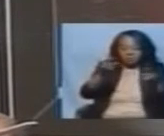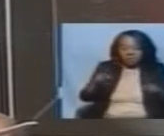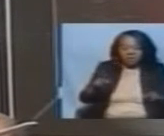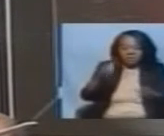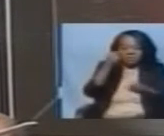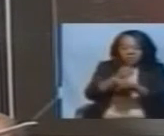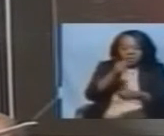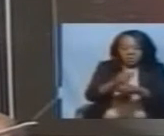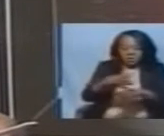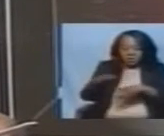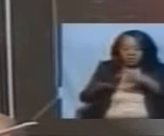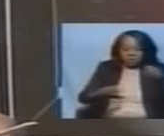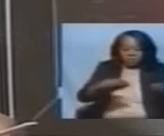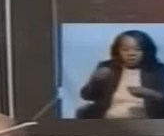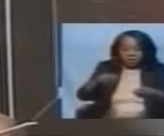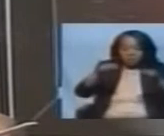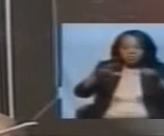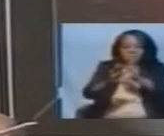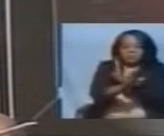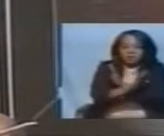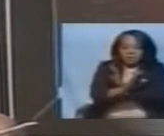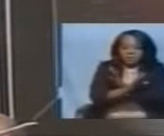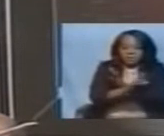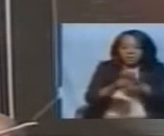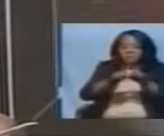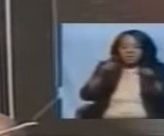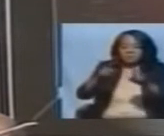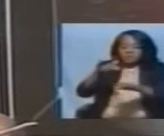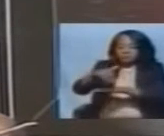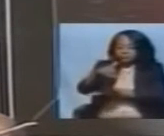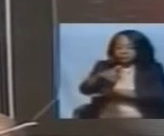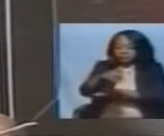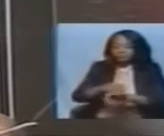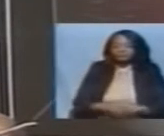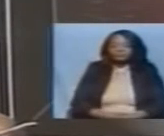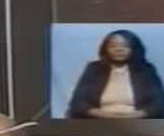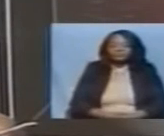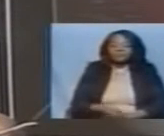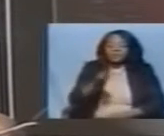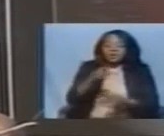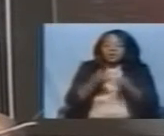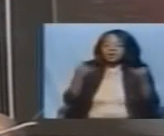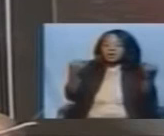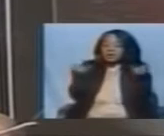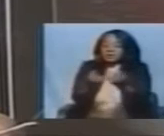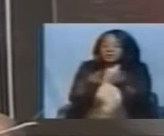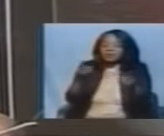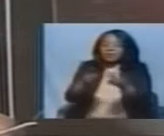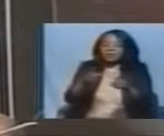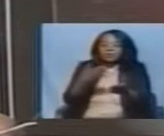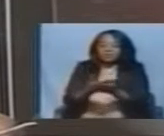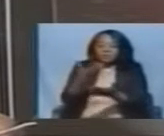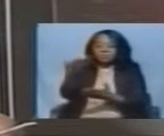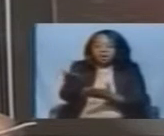the supply chain function in Zambia must be regulated. That means that the institute will provide or